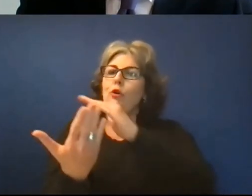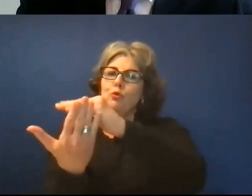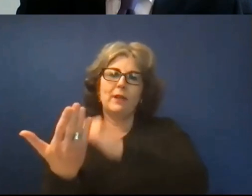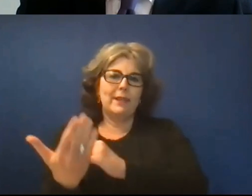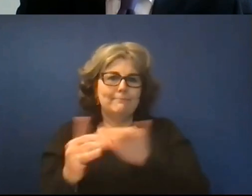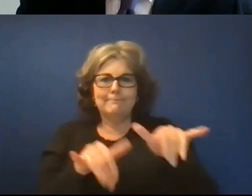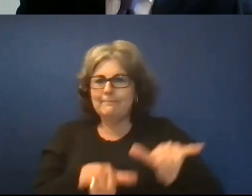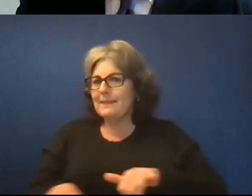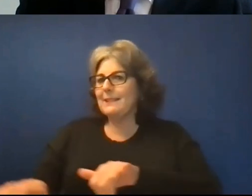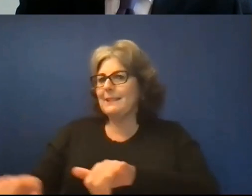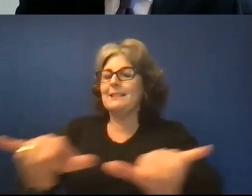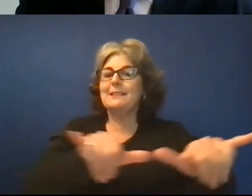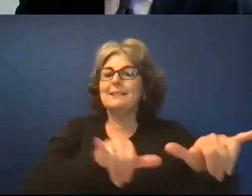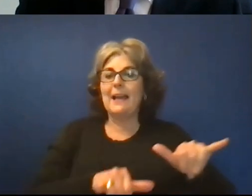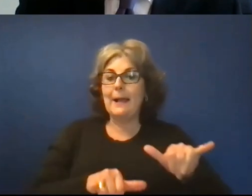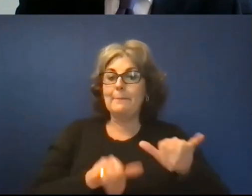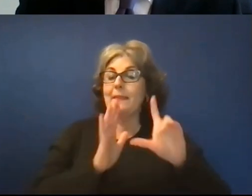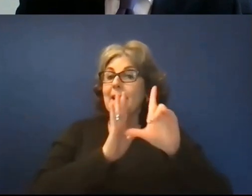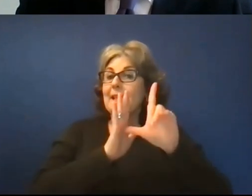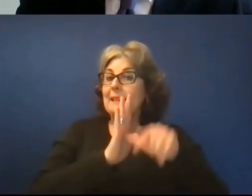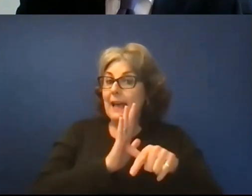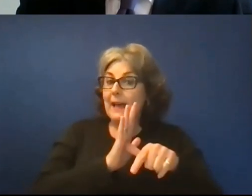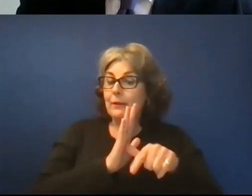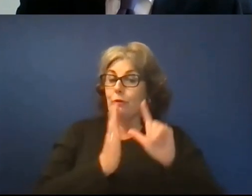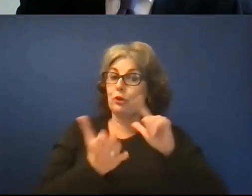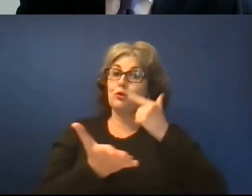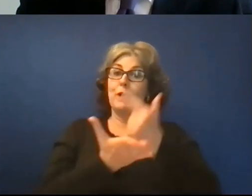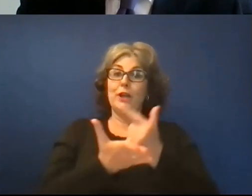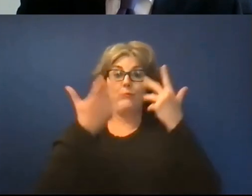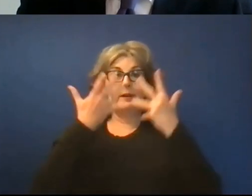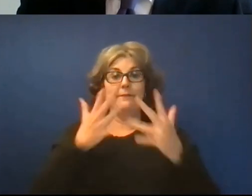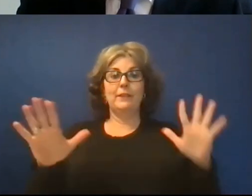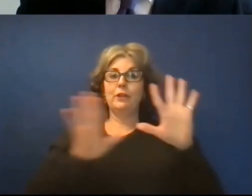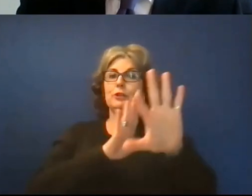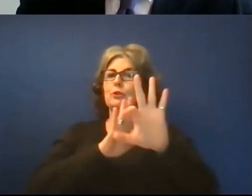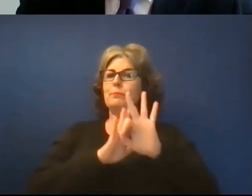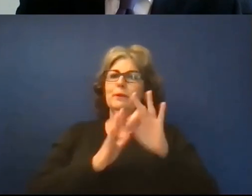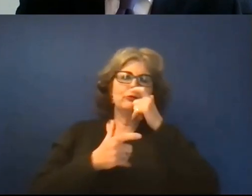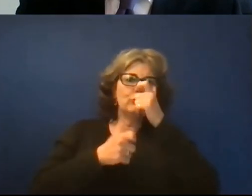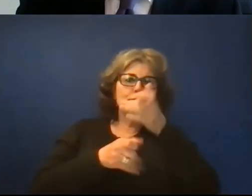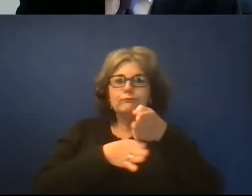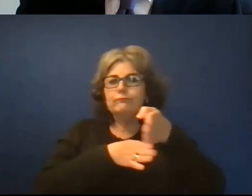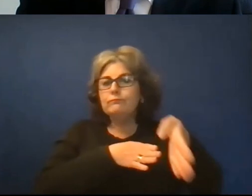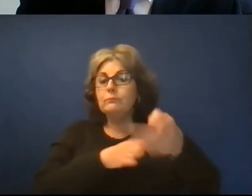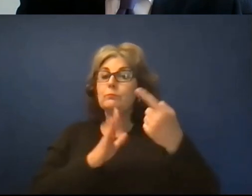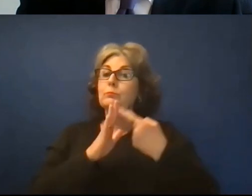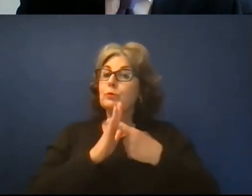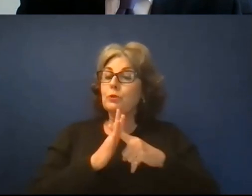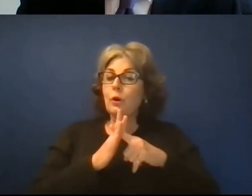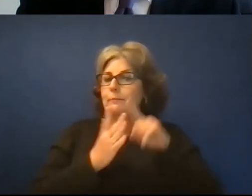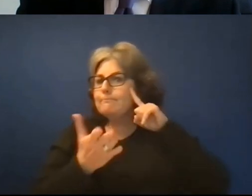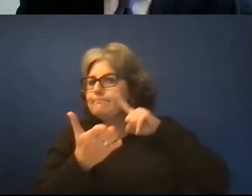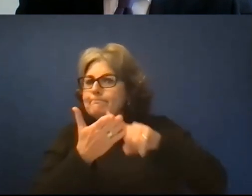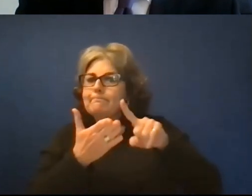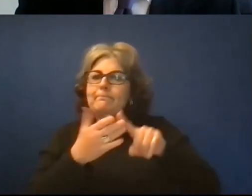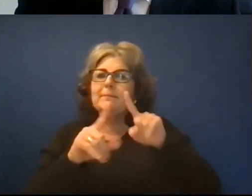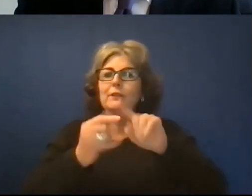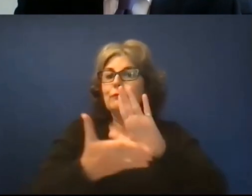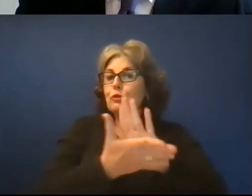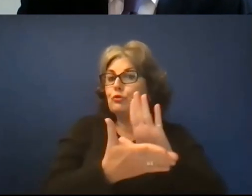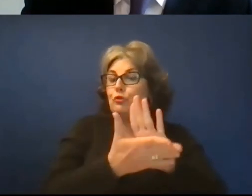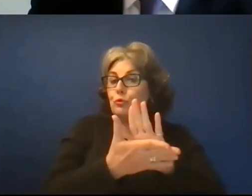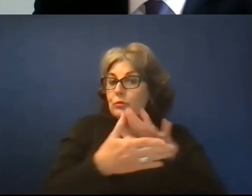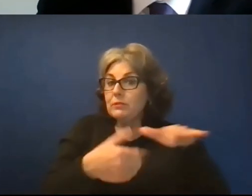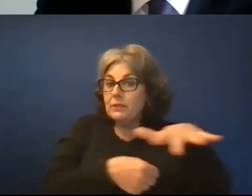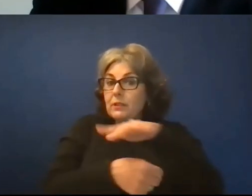for nursing. And then it's only after you graduate do you pick your specialty. So I would start by researching schools nearby